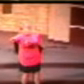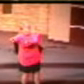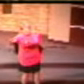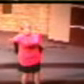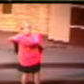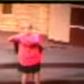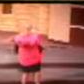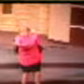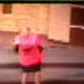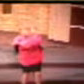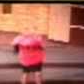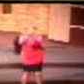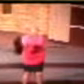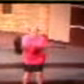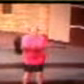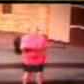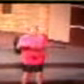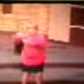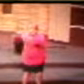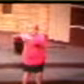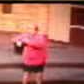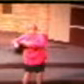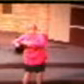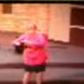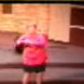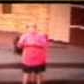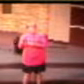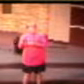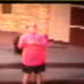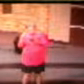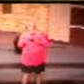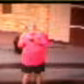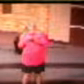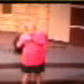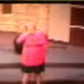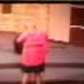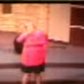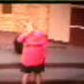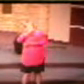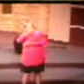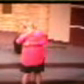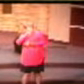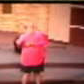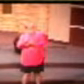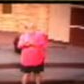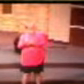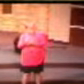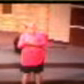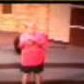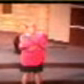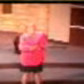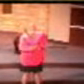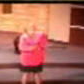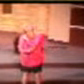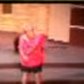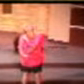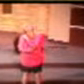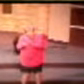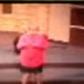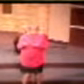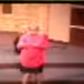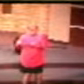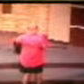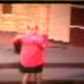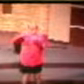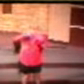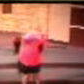potholes into a barrio on the west side of the city of Juarez. We came around the corner. We pulled